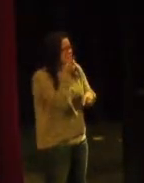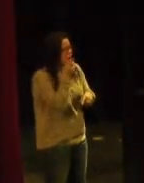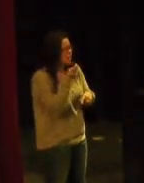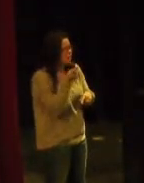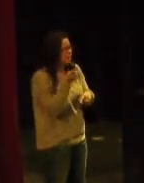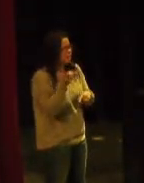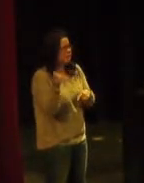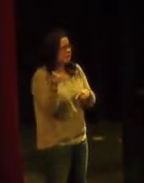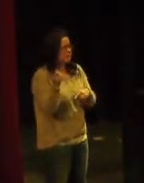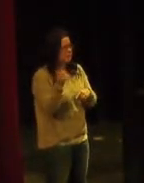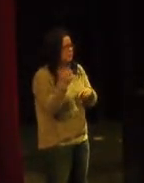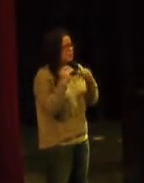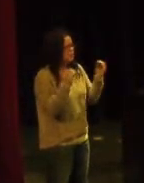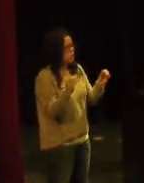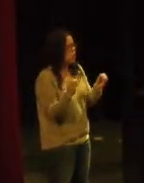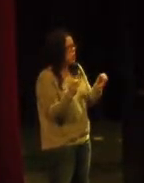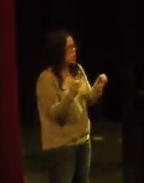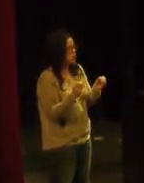quesadillas.